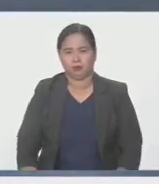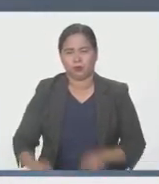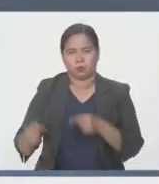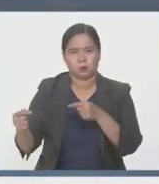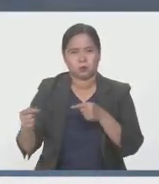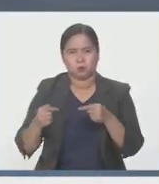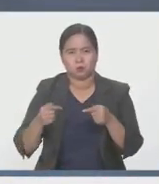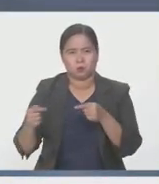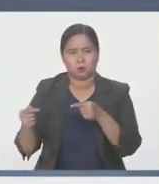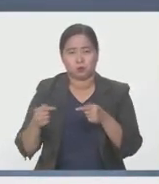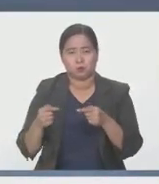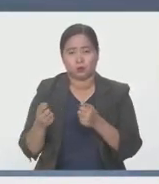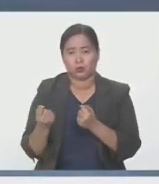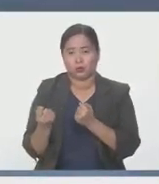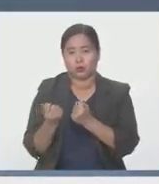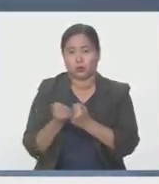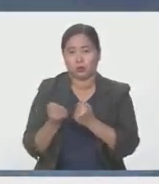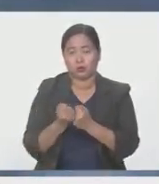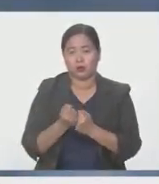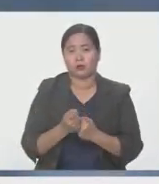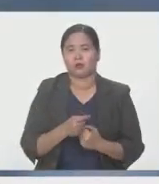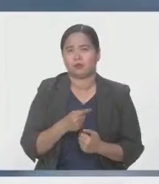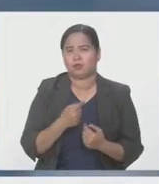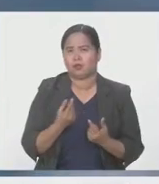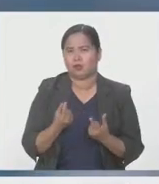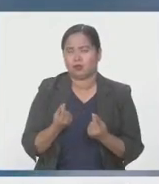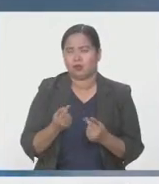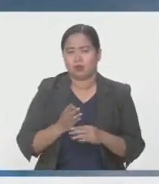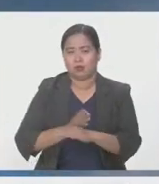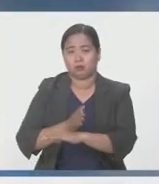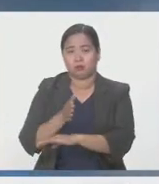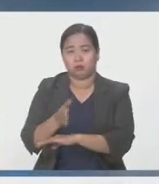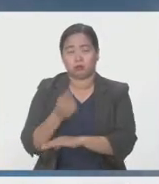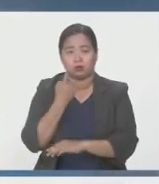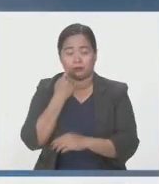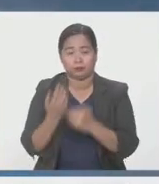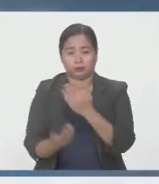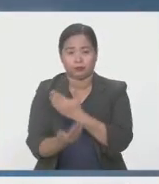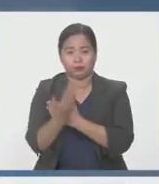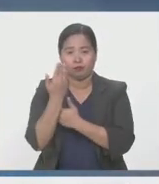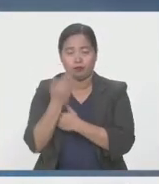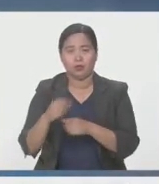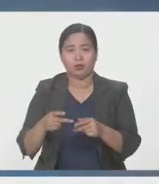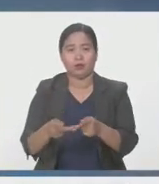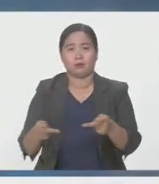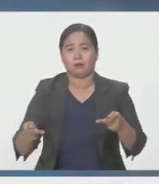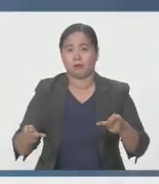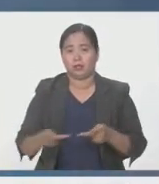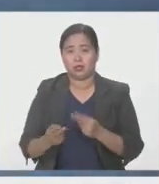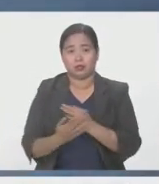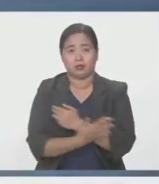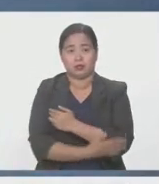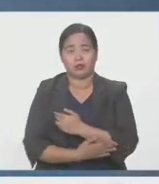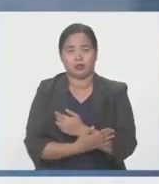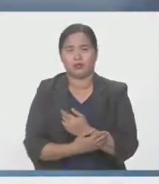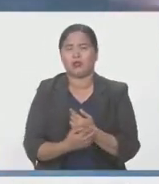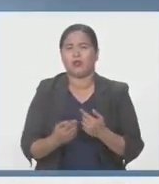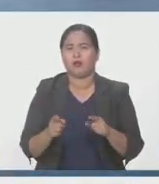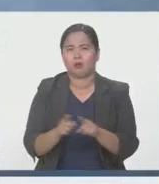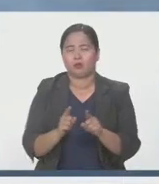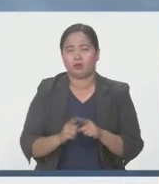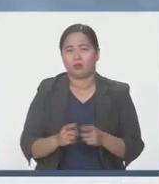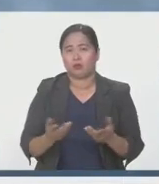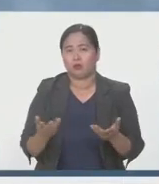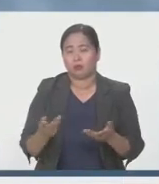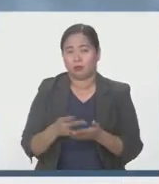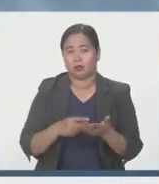two pro-Ukrainian Russian militant groups claim to have crossed the border this morning into the Belgorod region that border northeast Ukraine